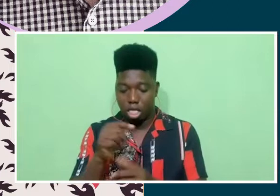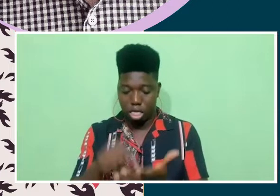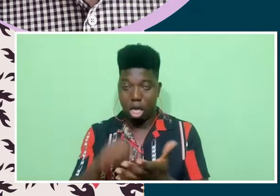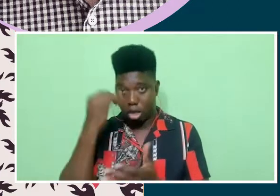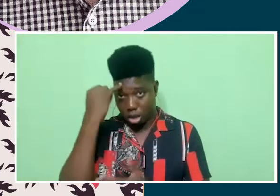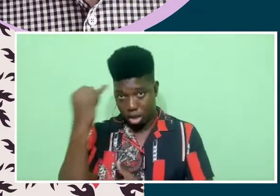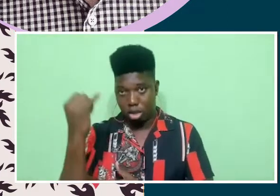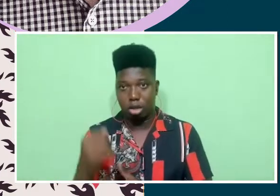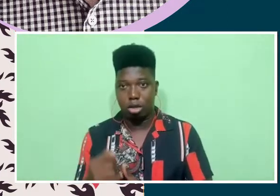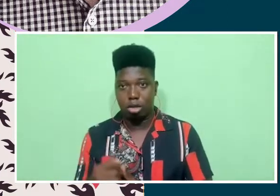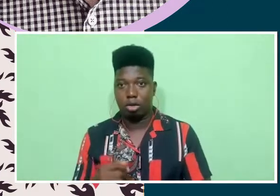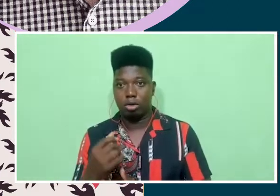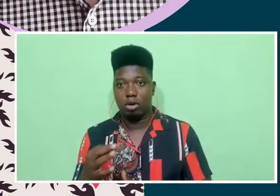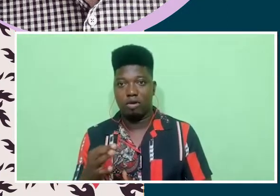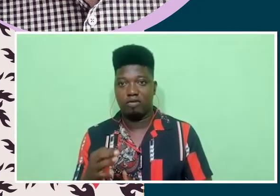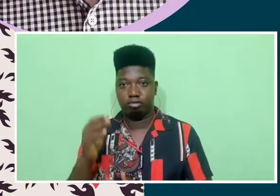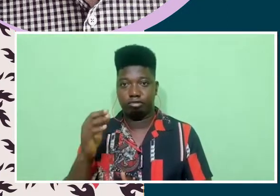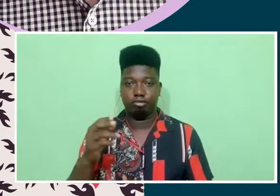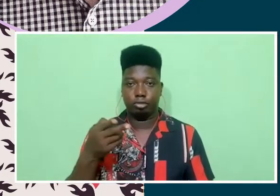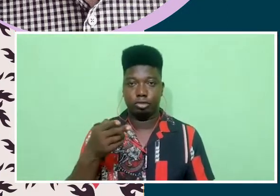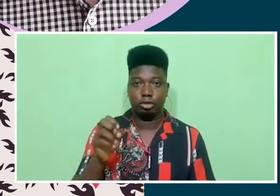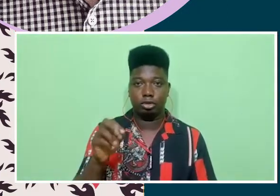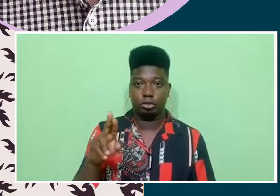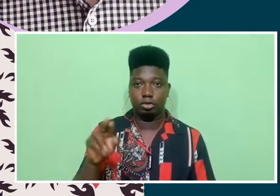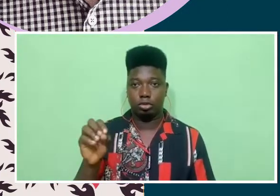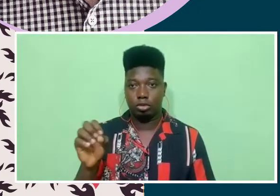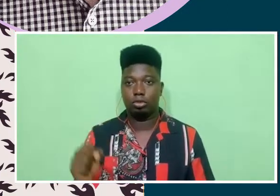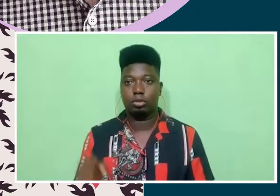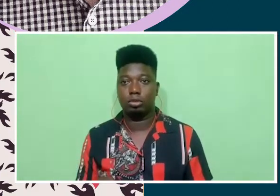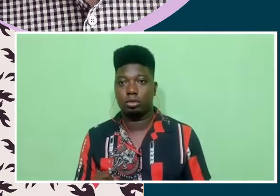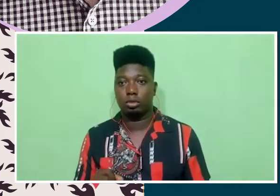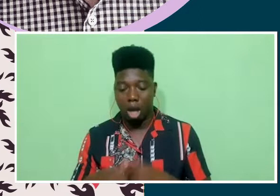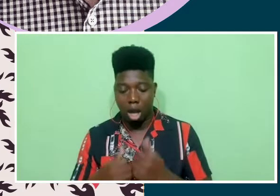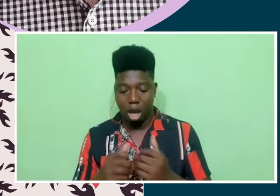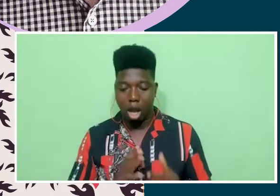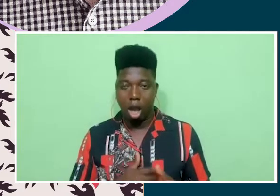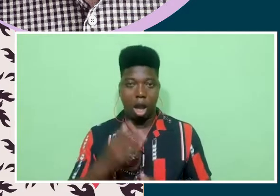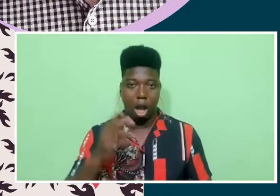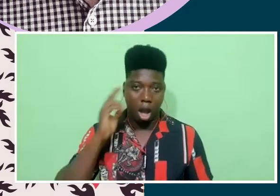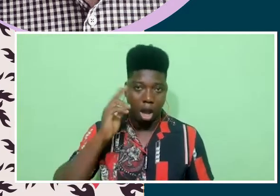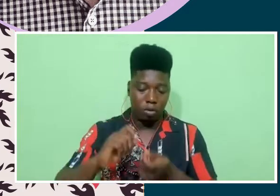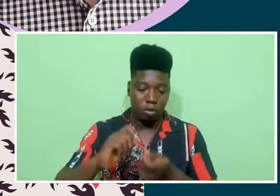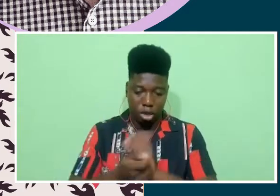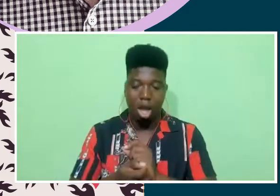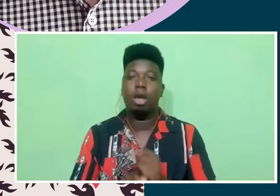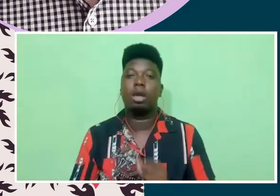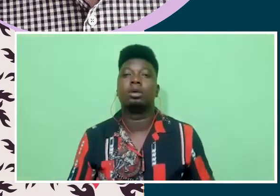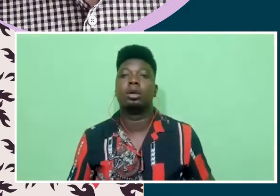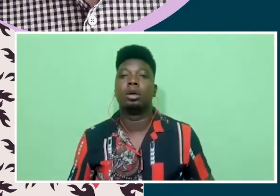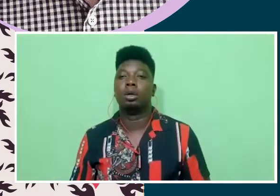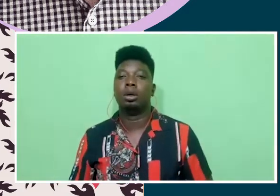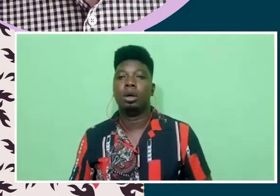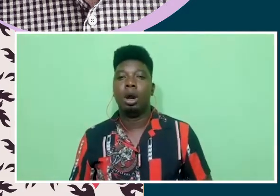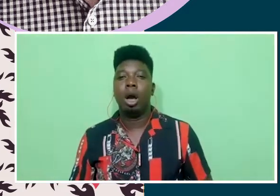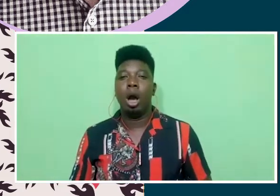heroes, but the way they are heroes changed from the old like sock in the jaw of the old comics to now heroes killed.